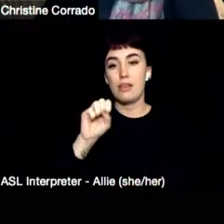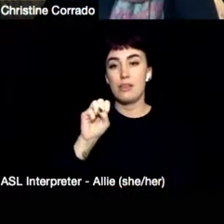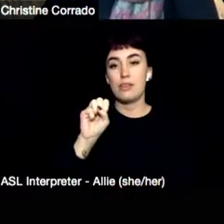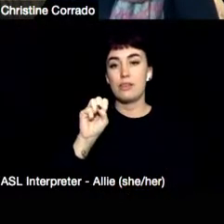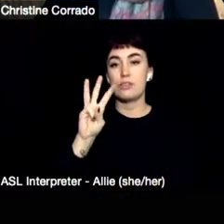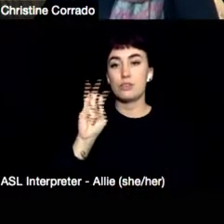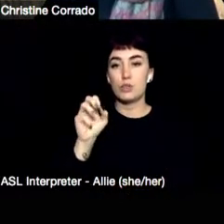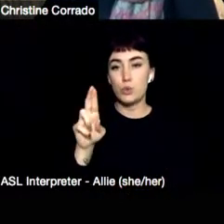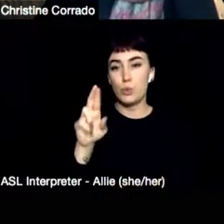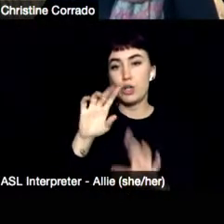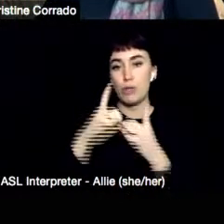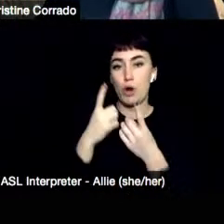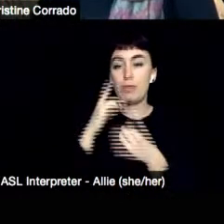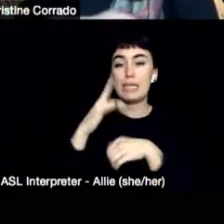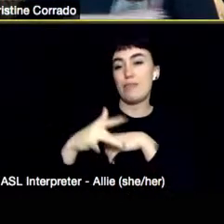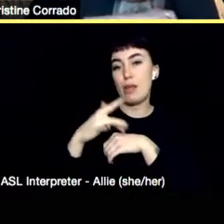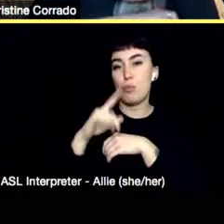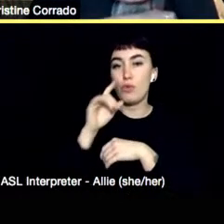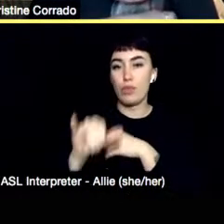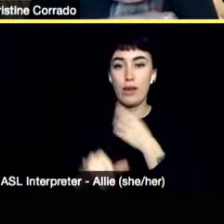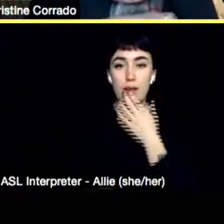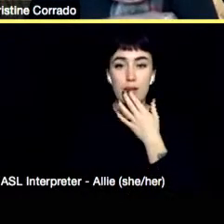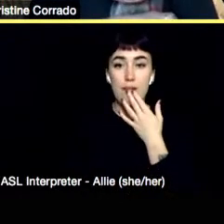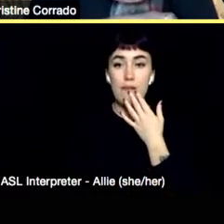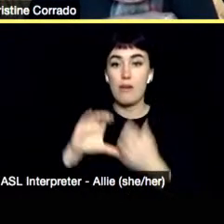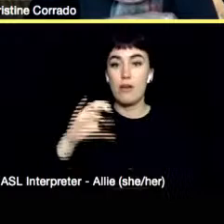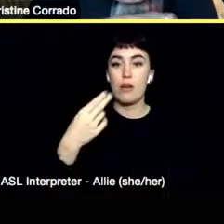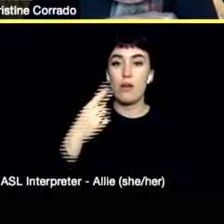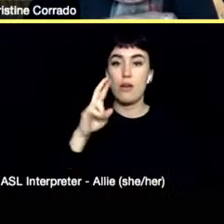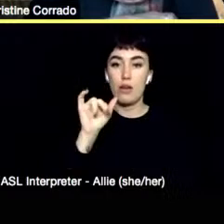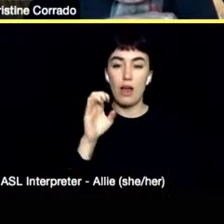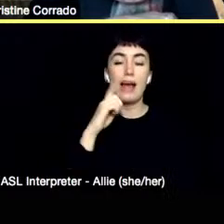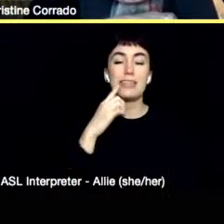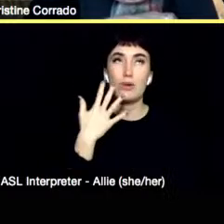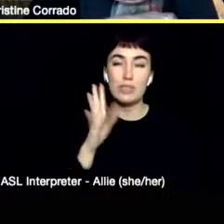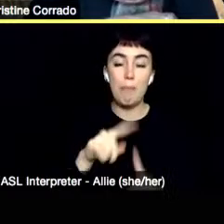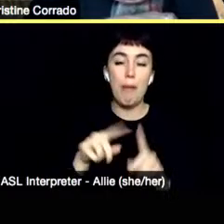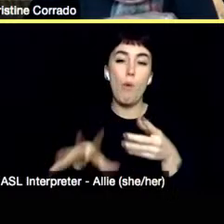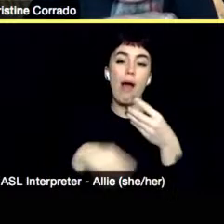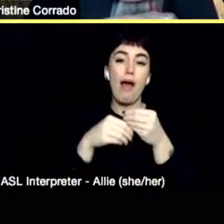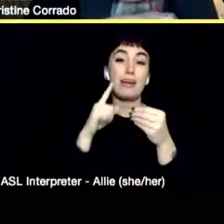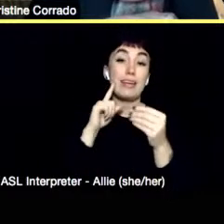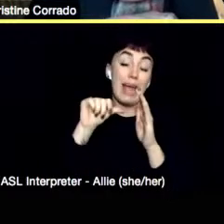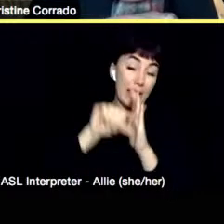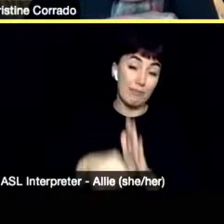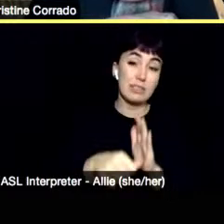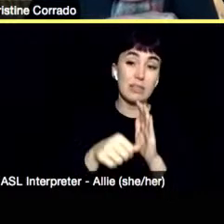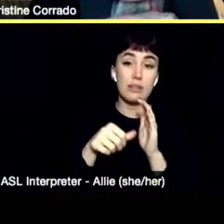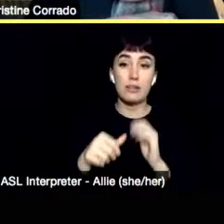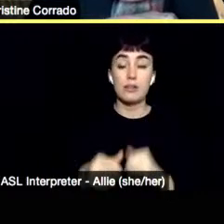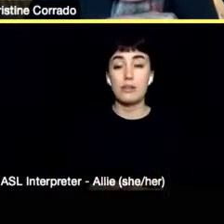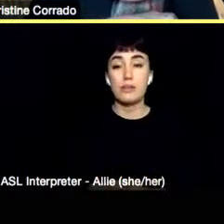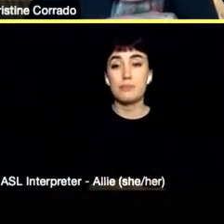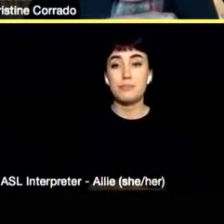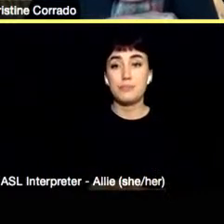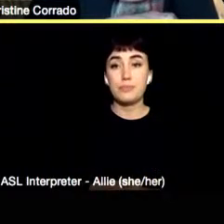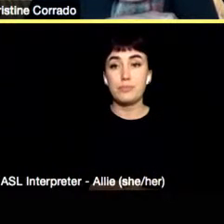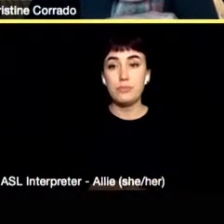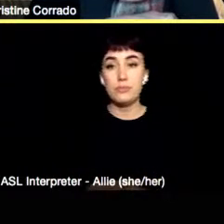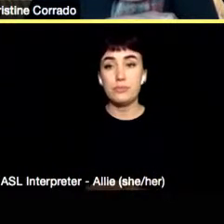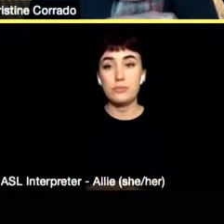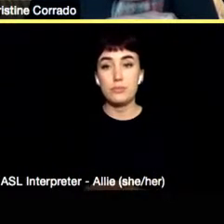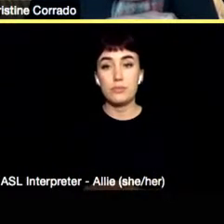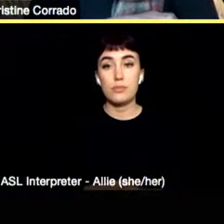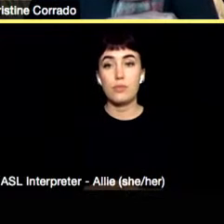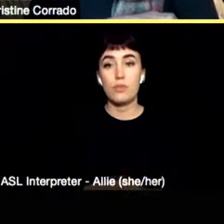themselves available that way. And I'm sorry, I did say that I was done, but I do want to add and emphasize that the